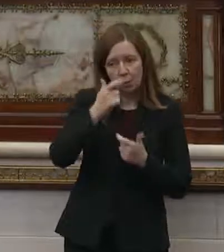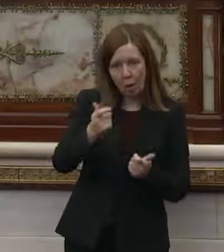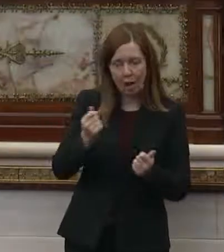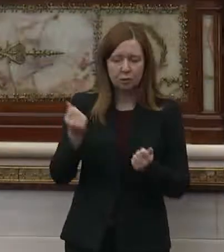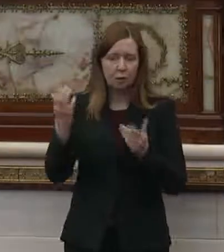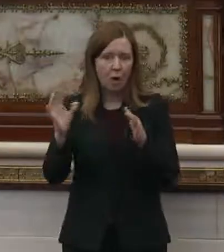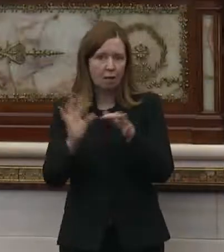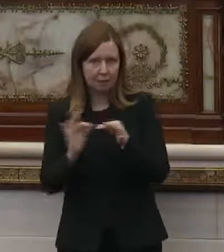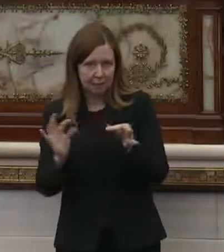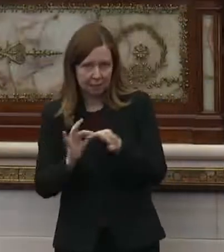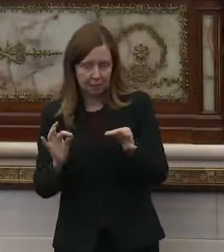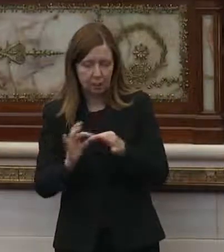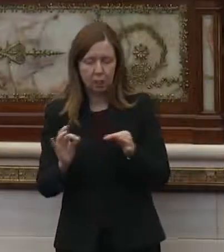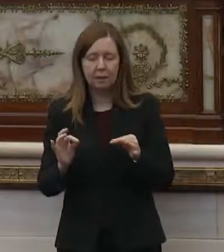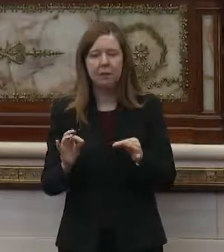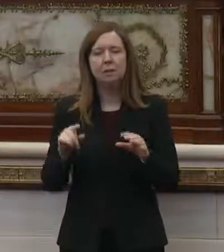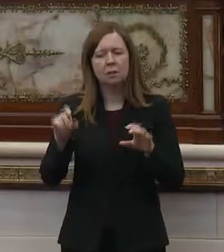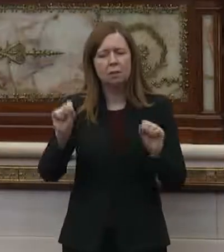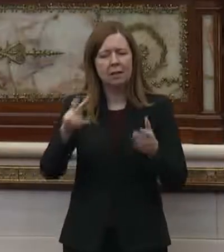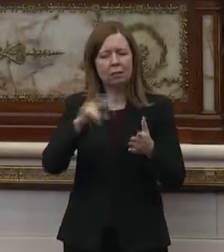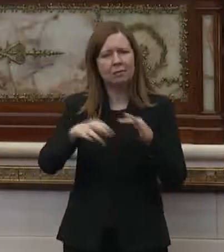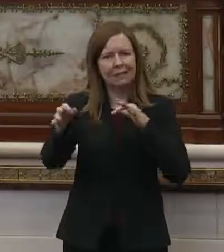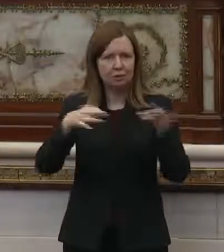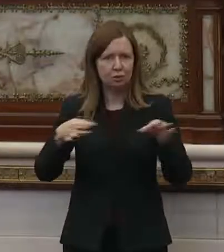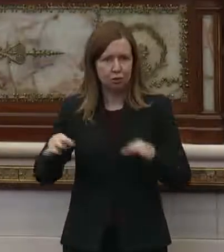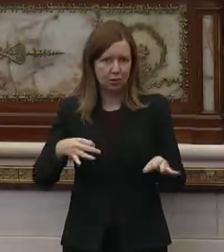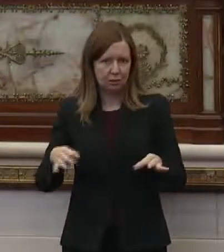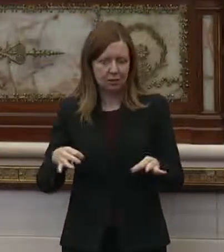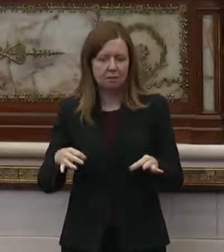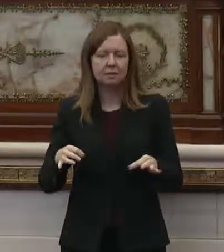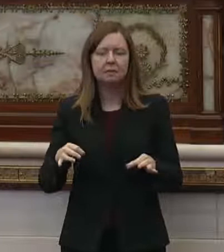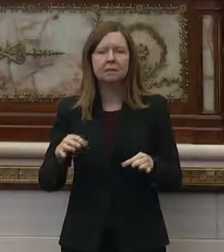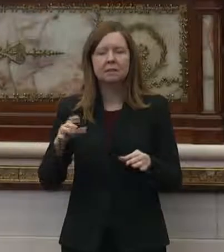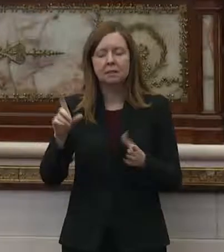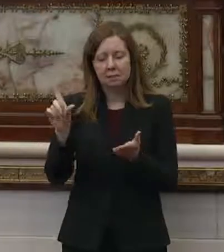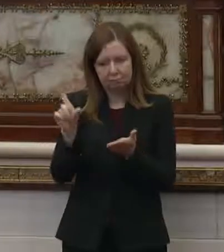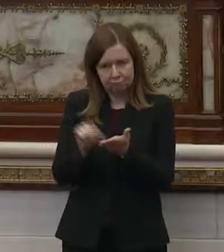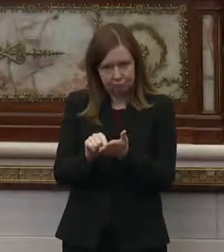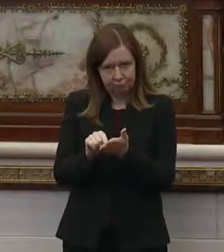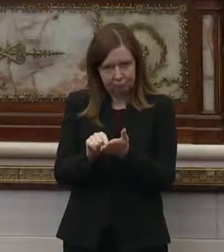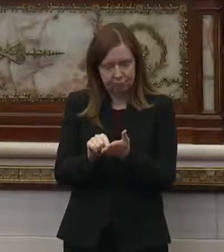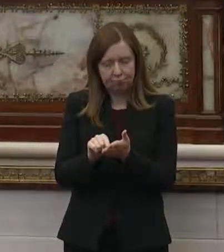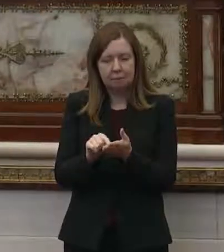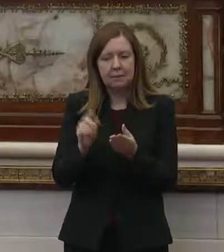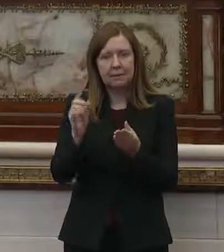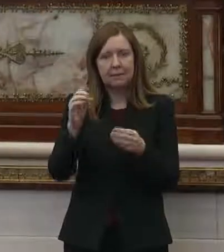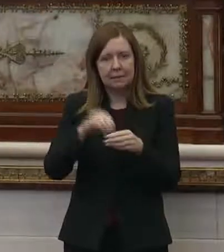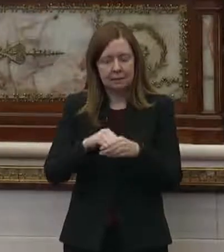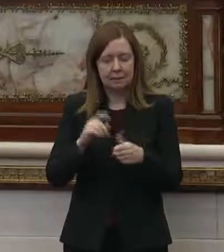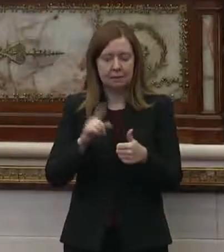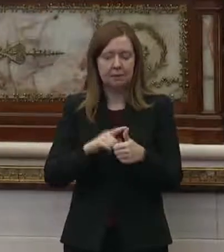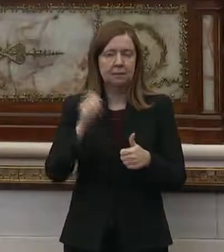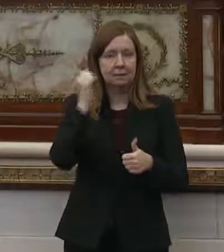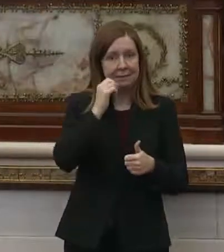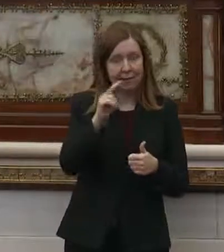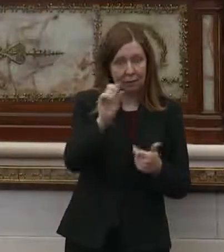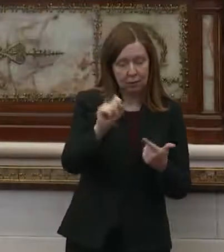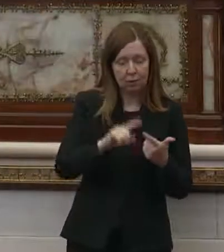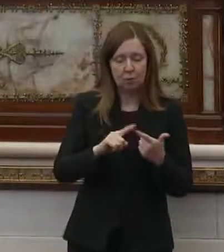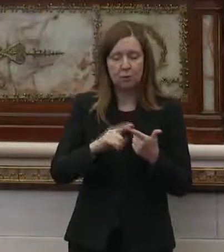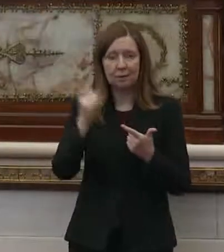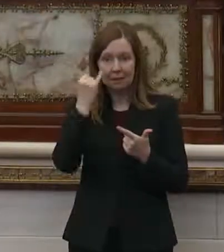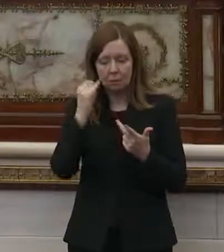testimony at public hearings of council committees are included in the public hearing notices that are published in the Daily